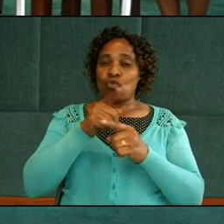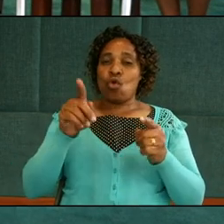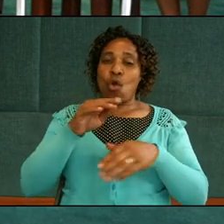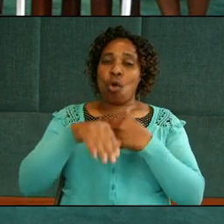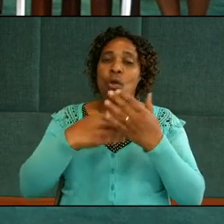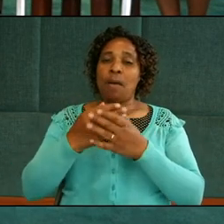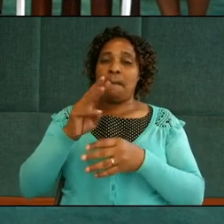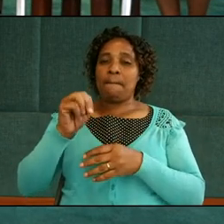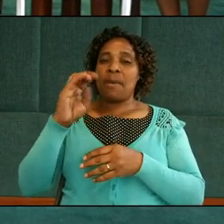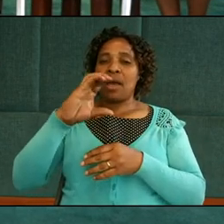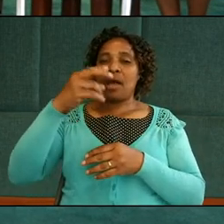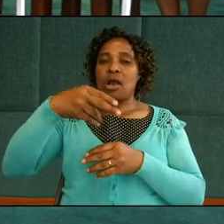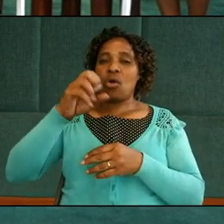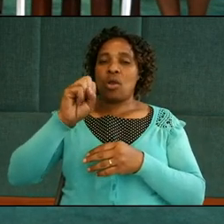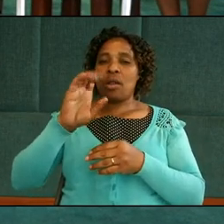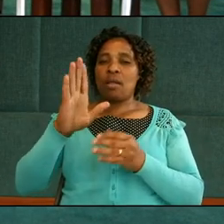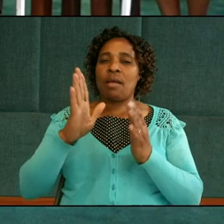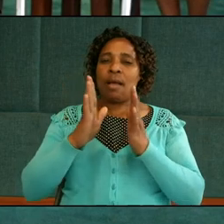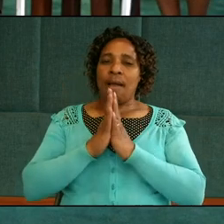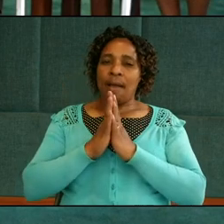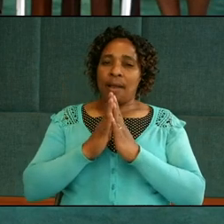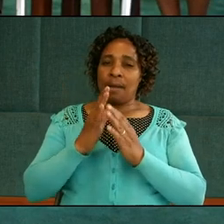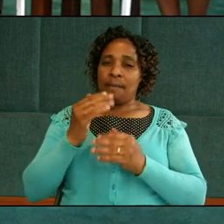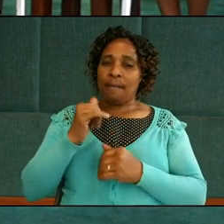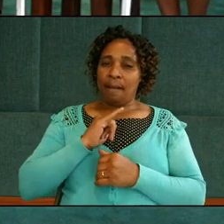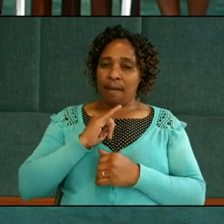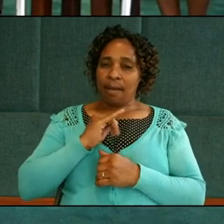Hi, I'm Finley Chabar.